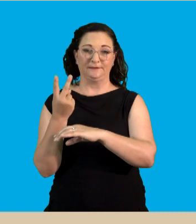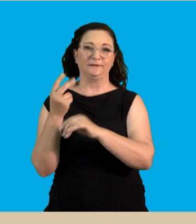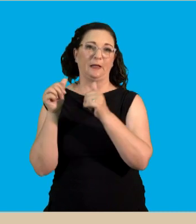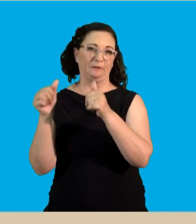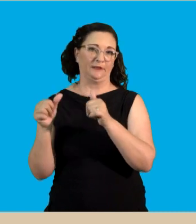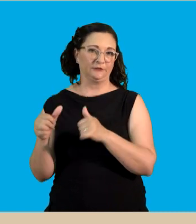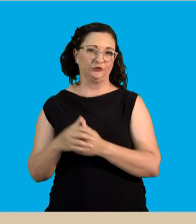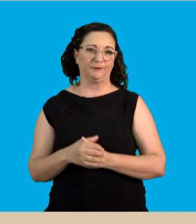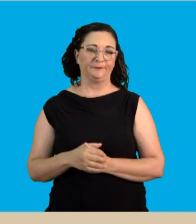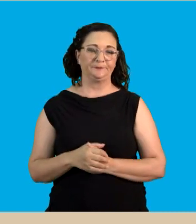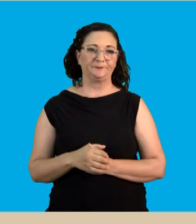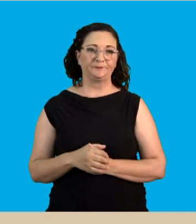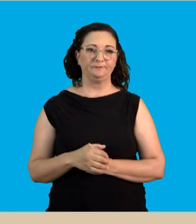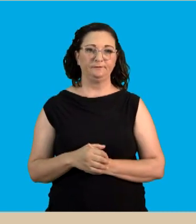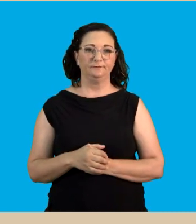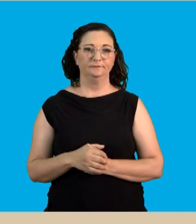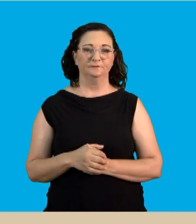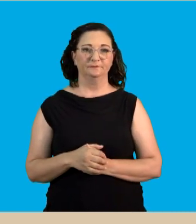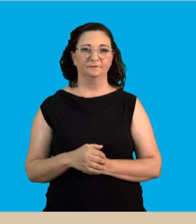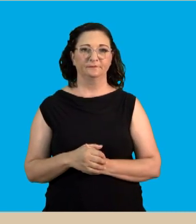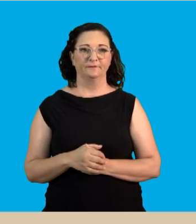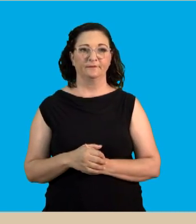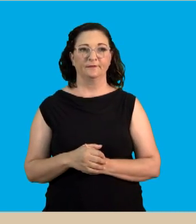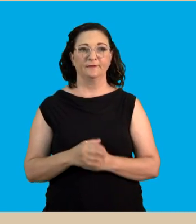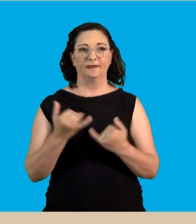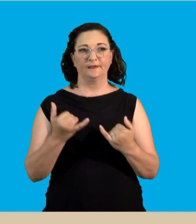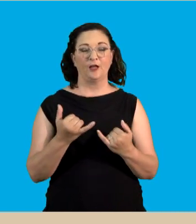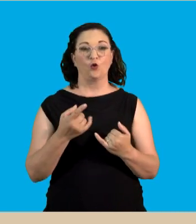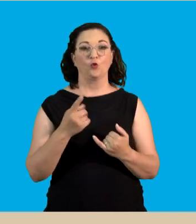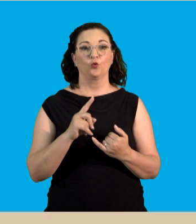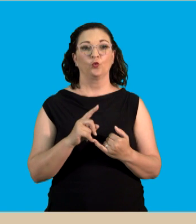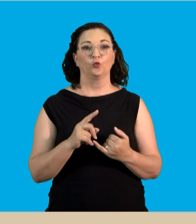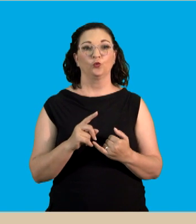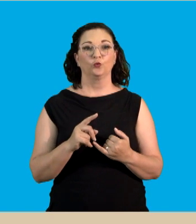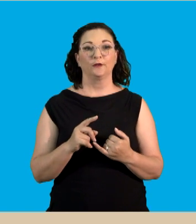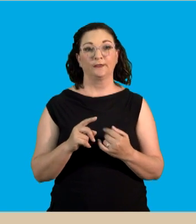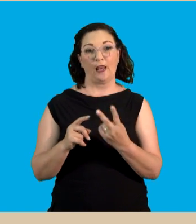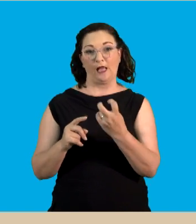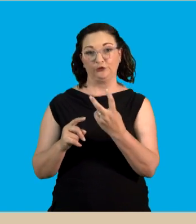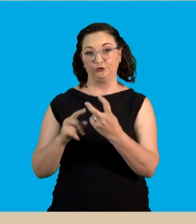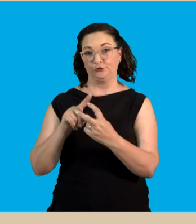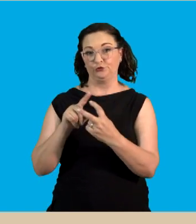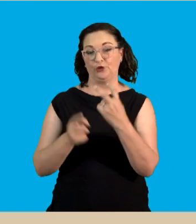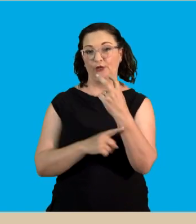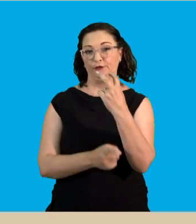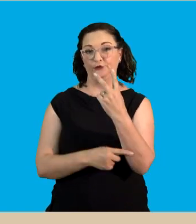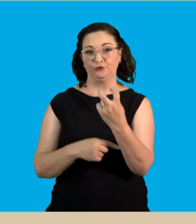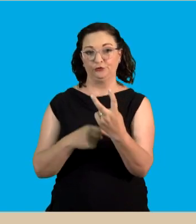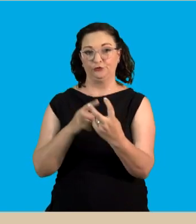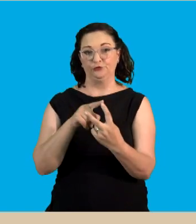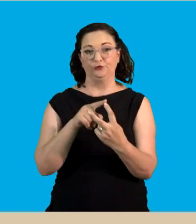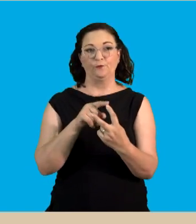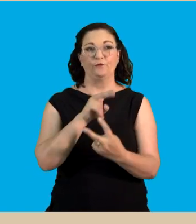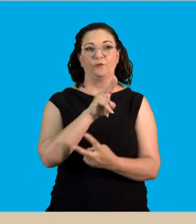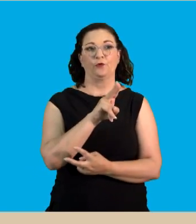From, as you see the picture there, it has the distinctive rings around it. Now, let us look at the last two